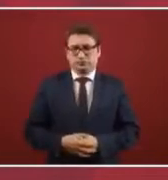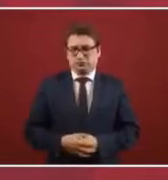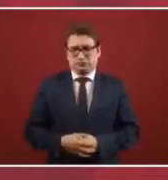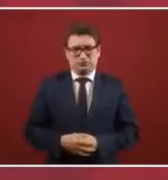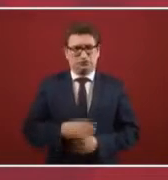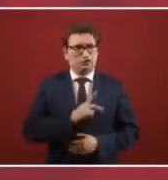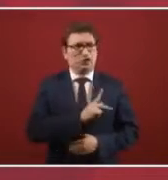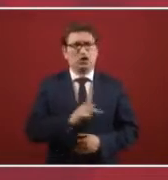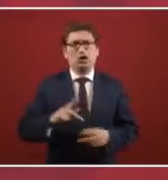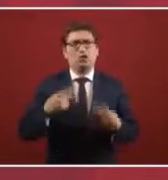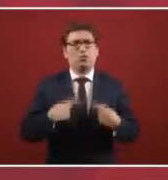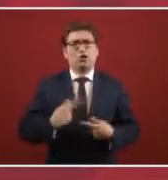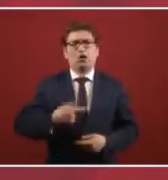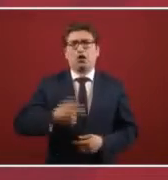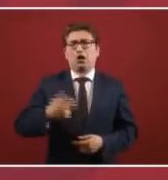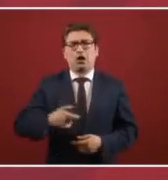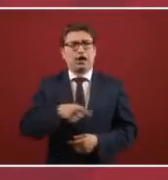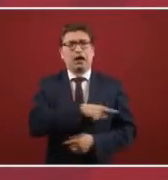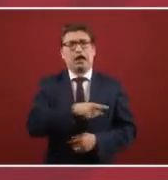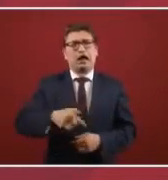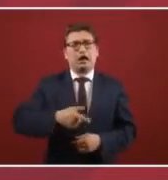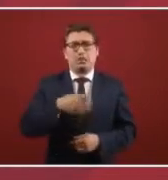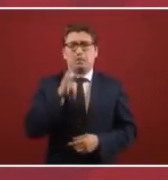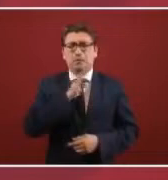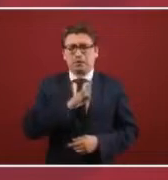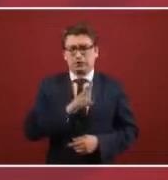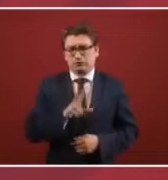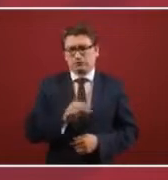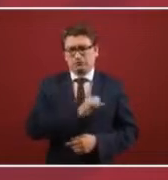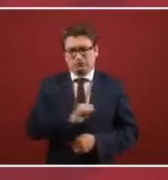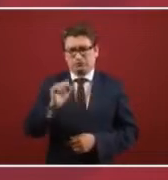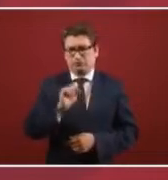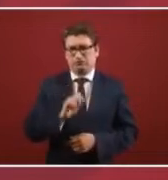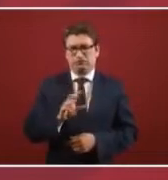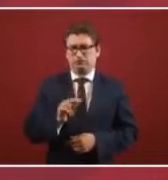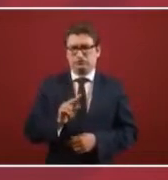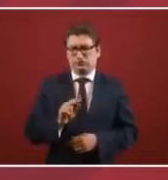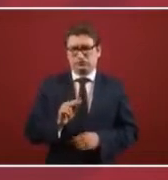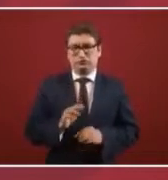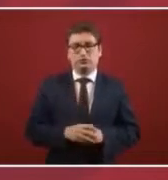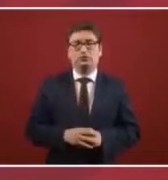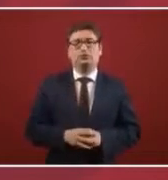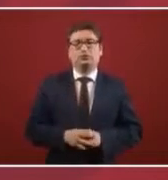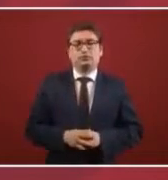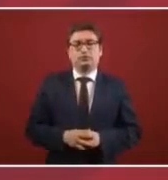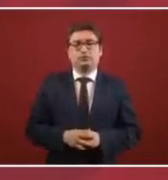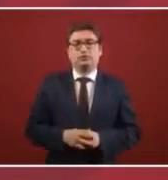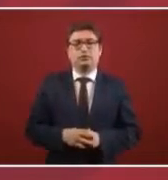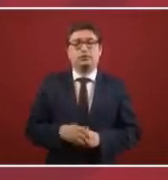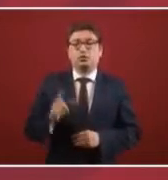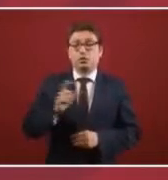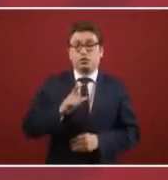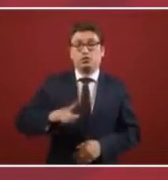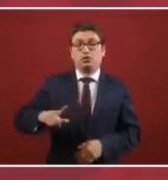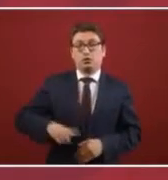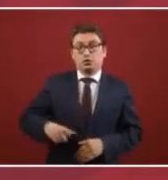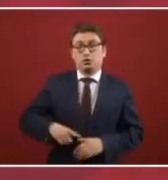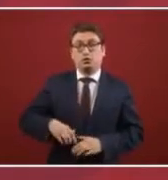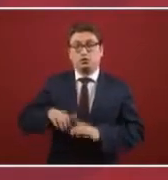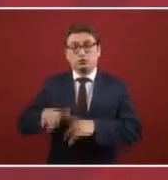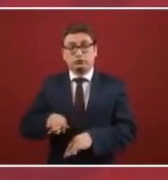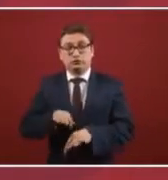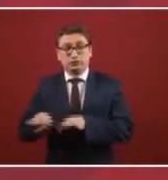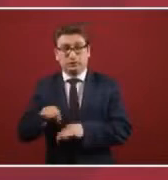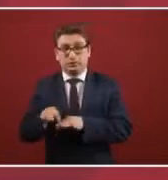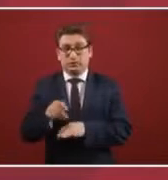todo el que respect. tiene es malvado. Not everybody that is wealthy is bad. Está muy mal It ese is que llega a un bad cargo público a To take enriquecerse